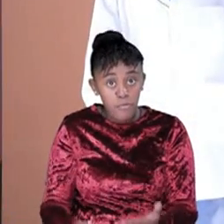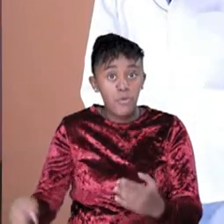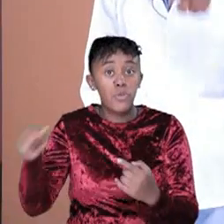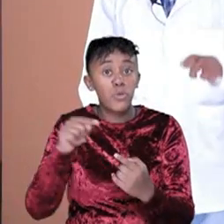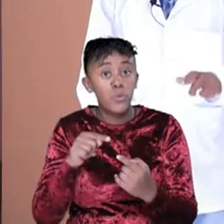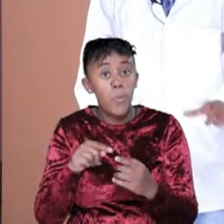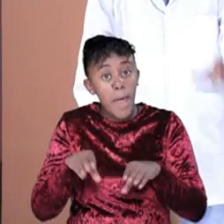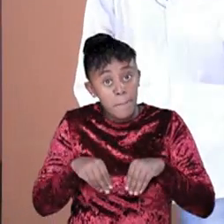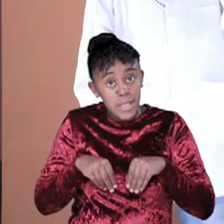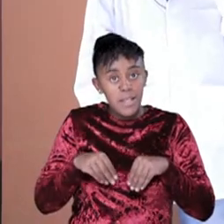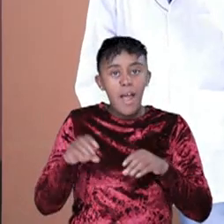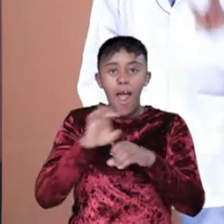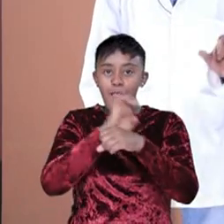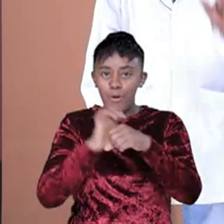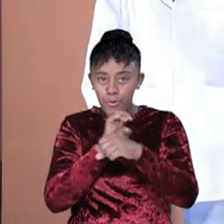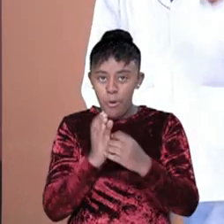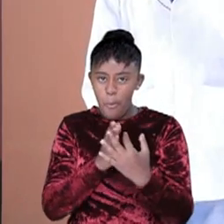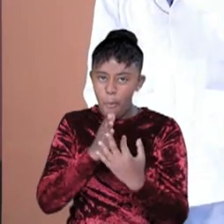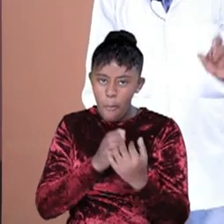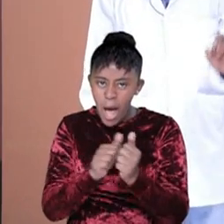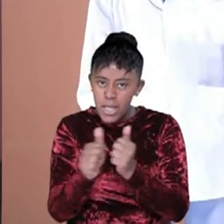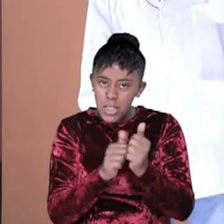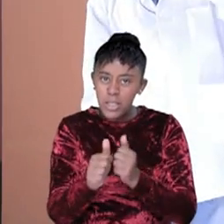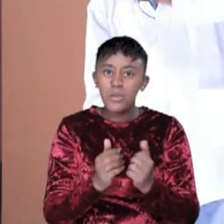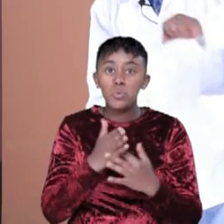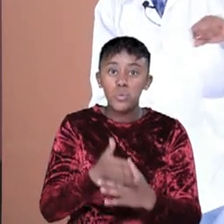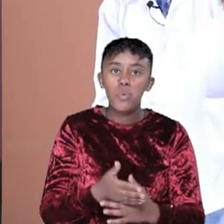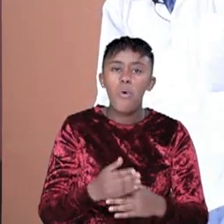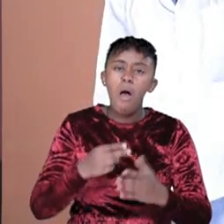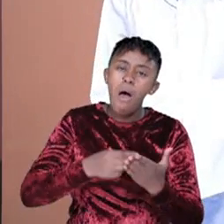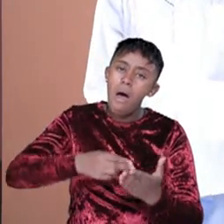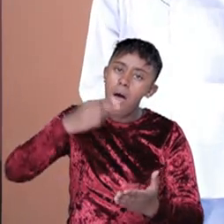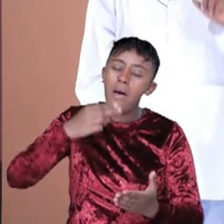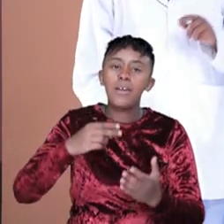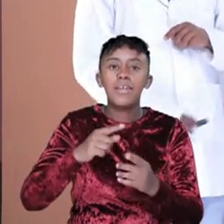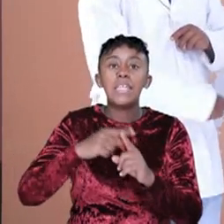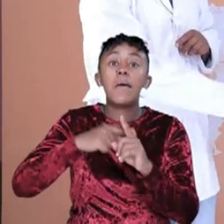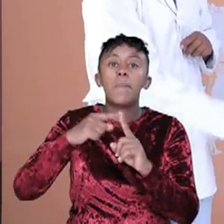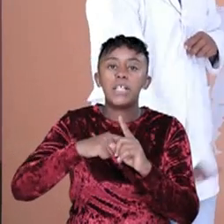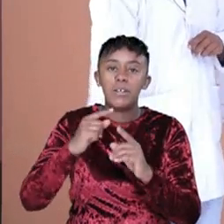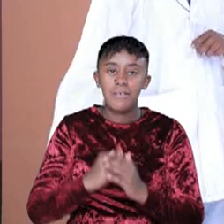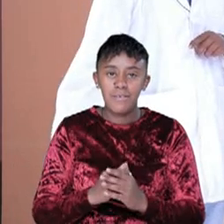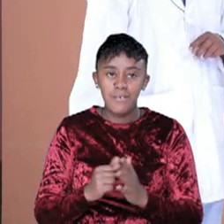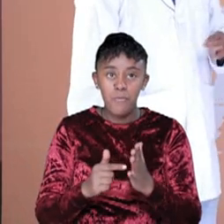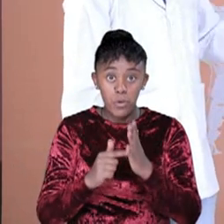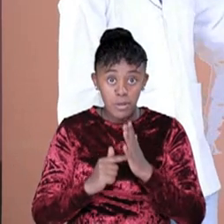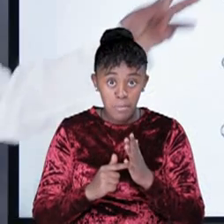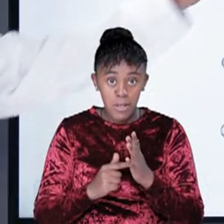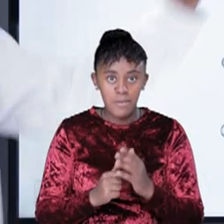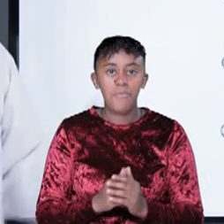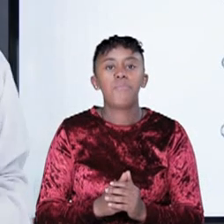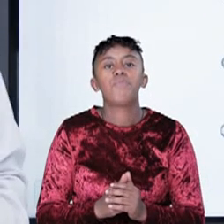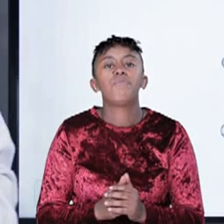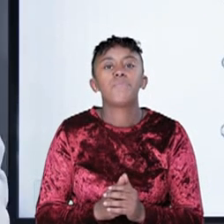Therefore, to permit electron passing through them, we apply high temperature. For example,